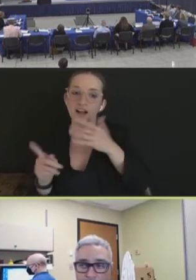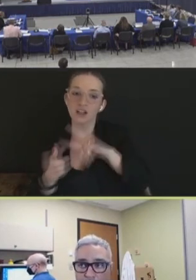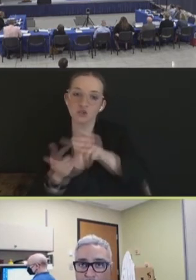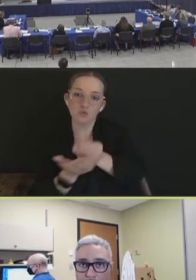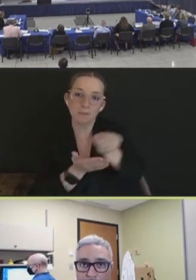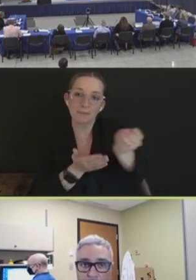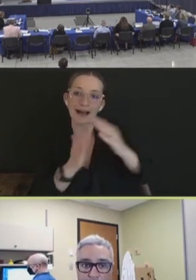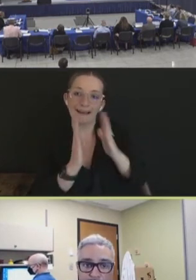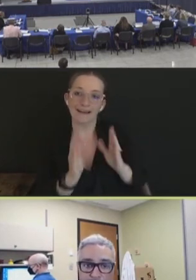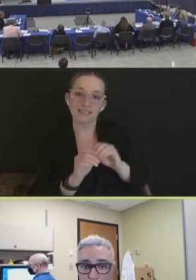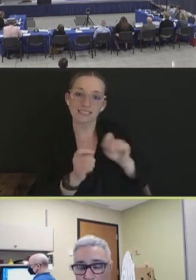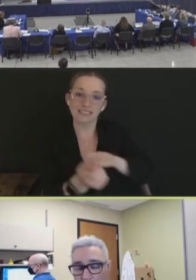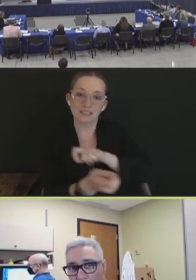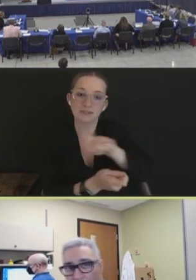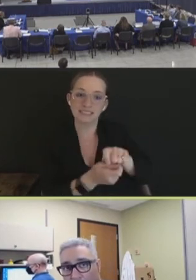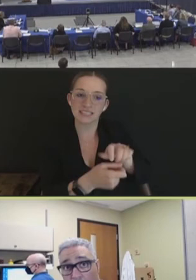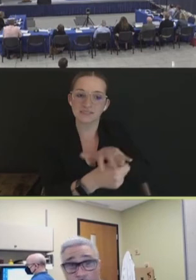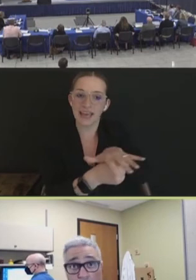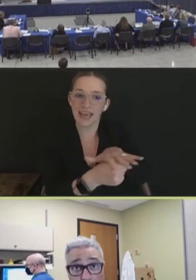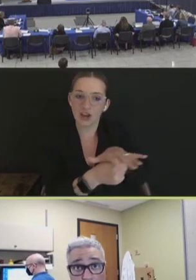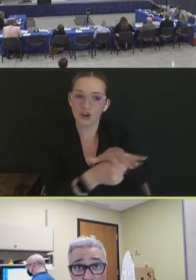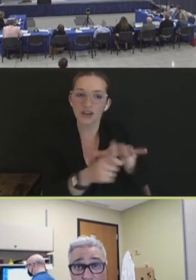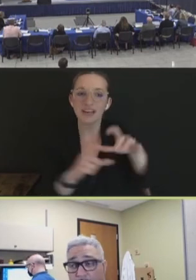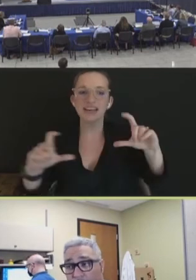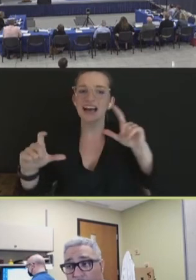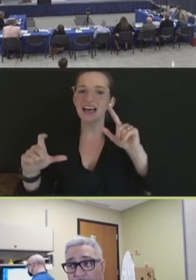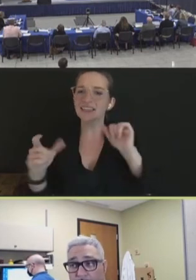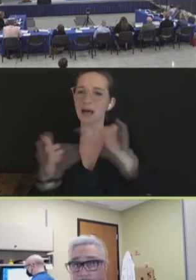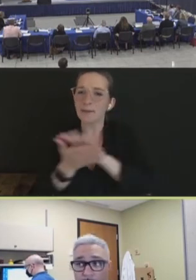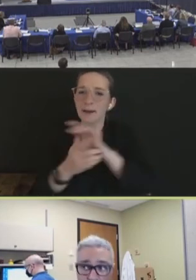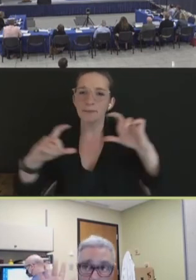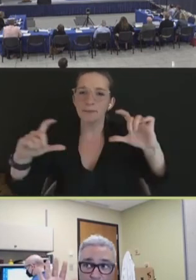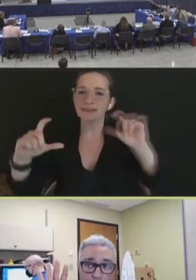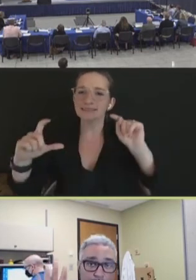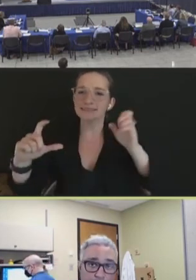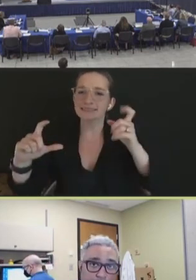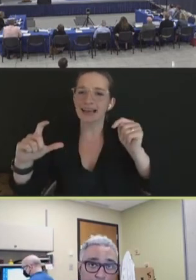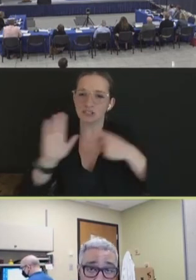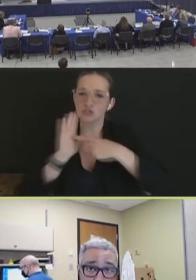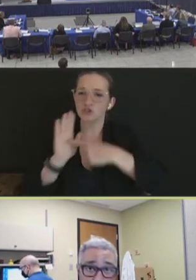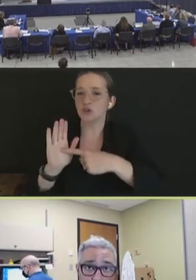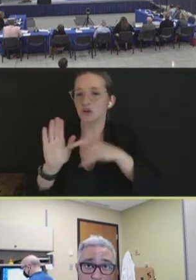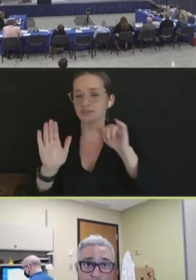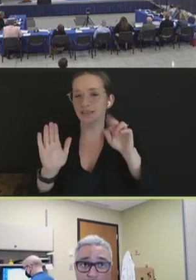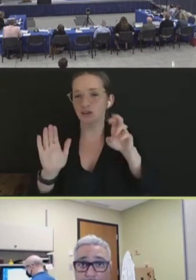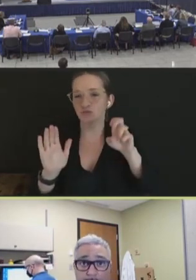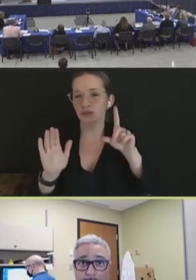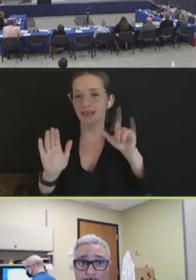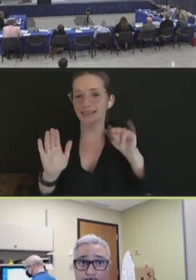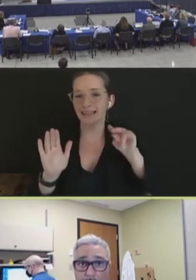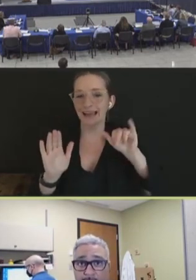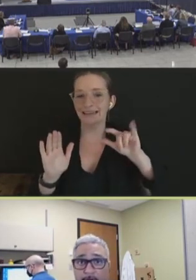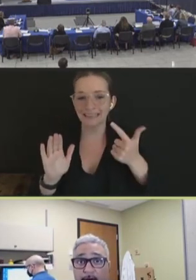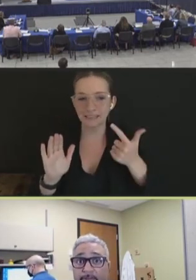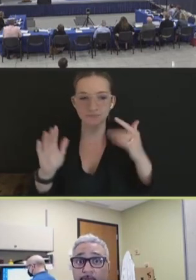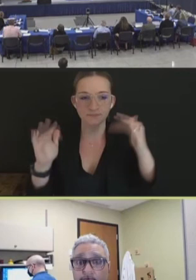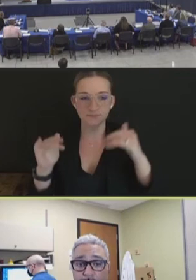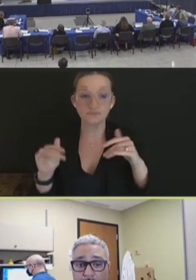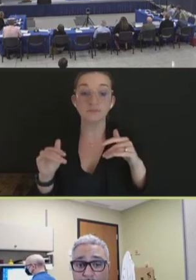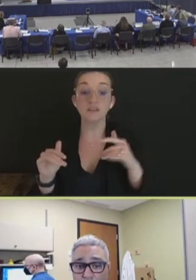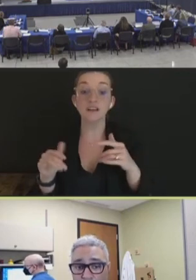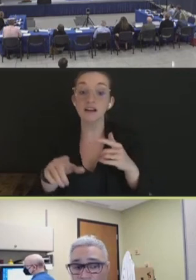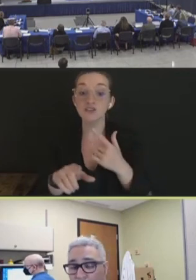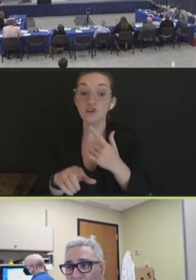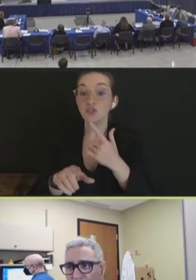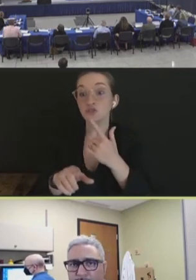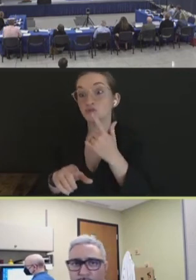language of a redlining covenant. Cultural appropriation, I use the Redskins logo. Thank goodness they got rid of that now, but that's a very obvious one that has